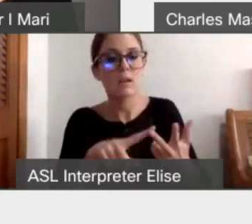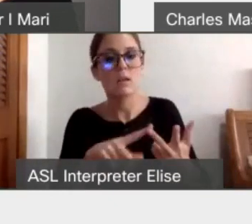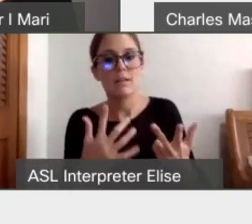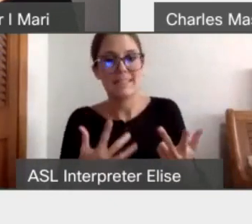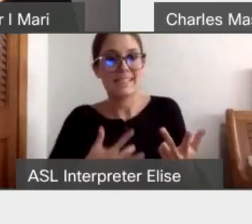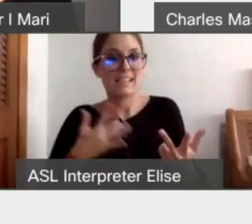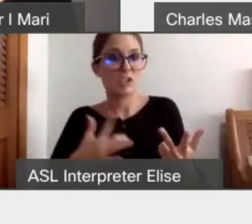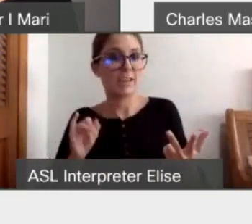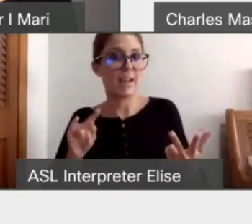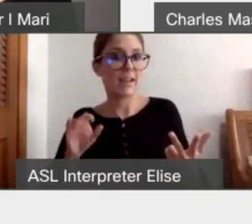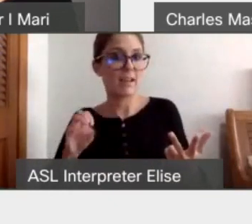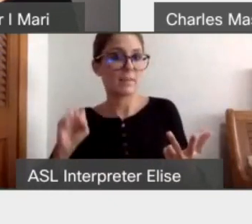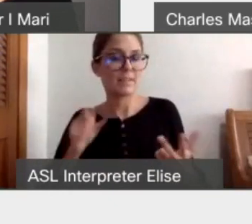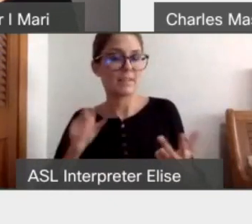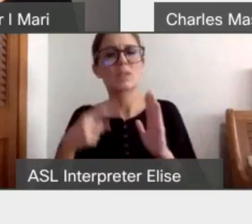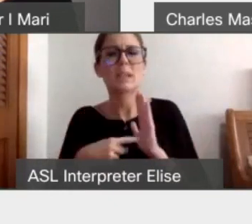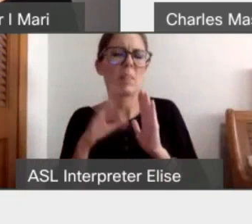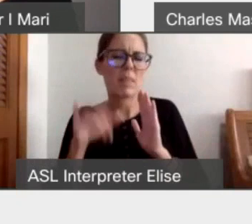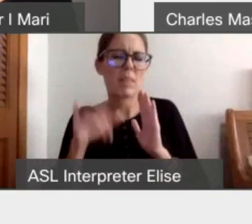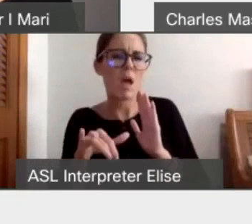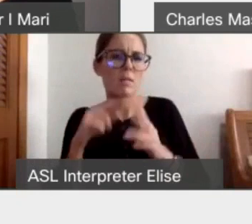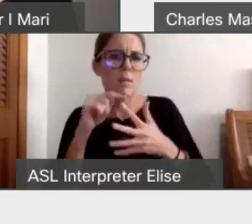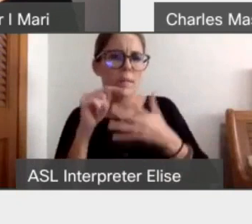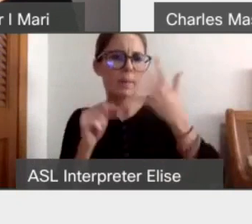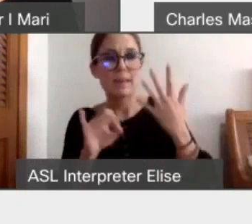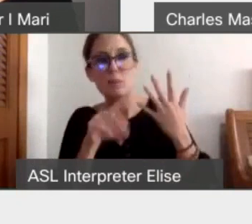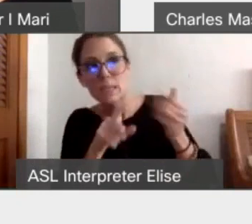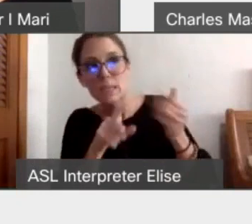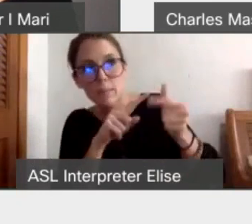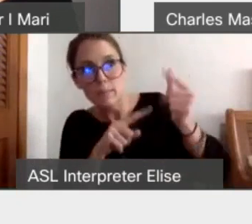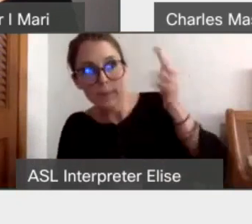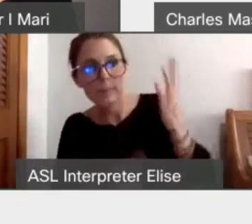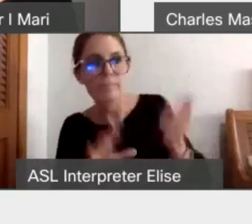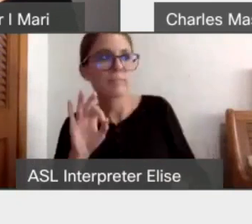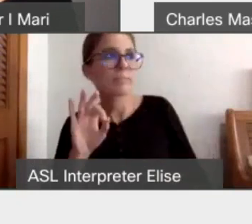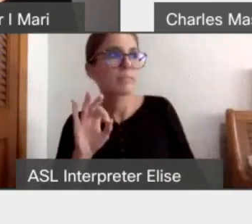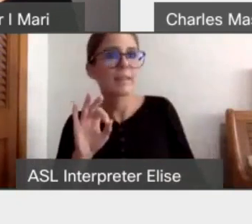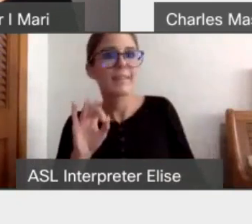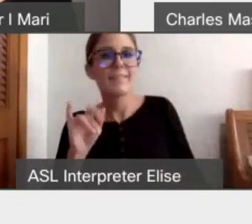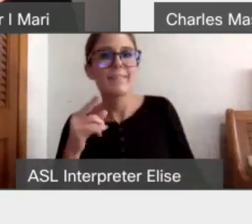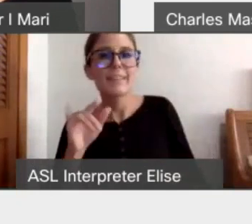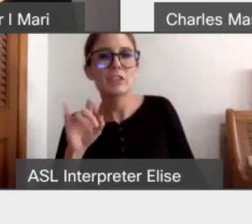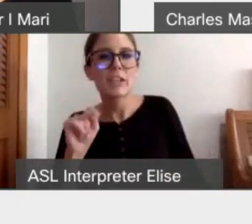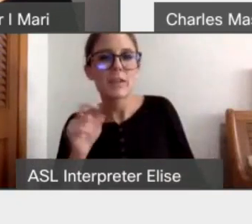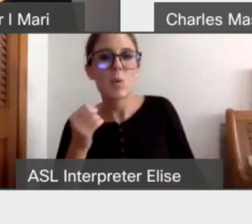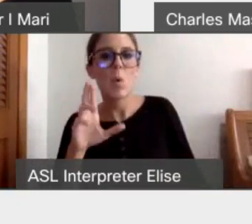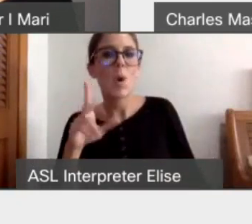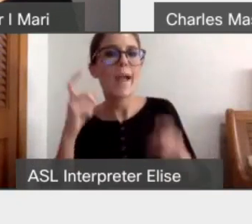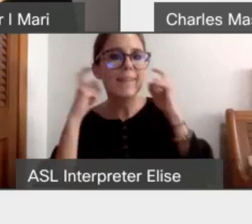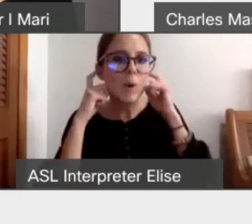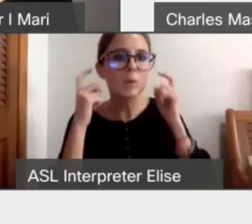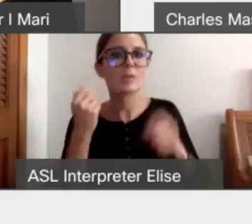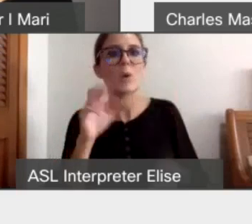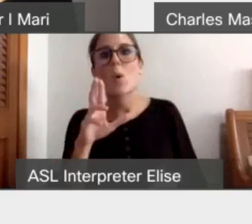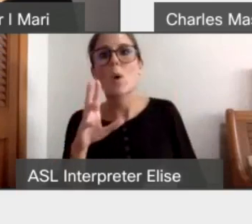So, and we gave a couple like examples like that, like if you need a fidget or headphones. Like for example, in my kit, I always have my headphones and I